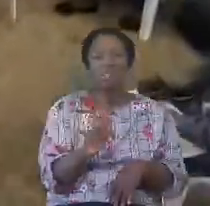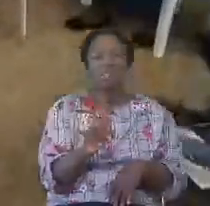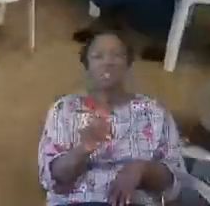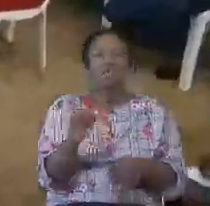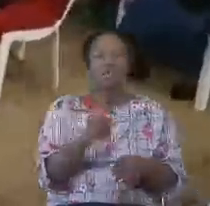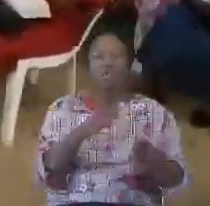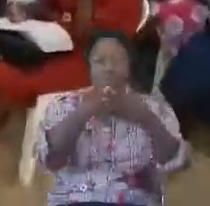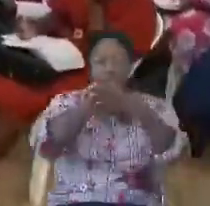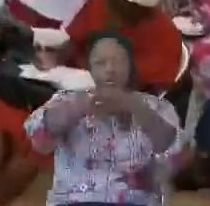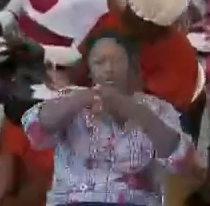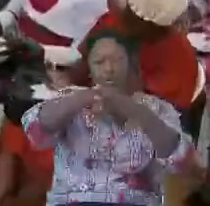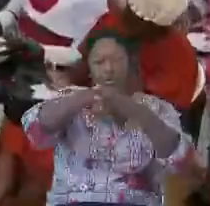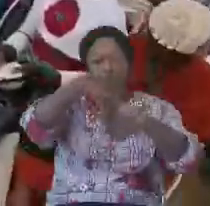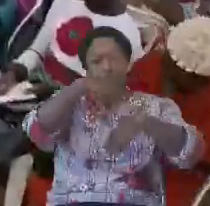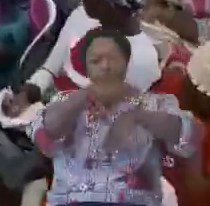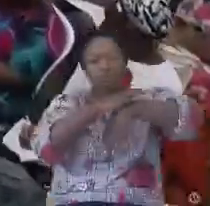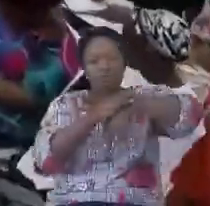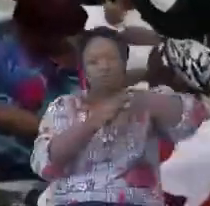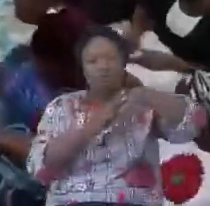solace,